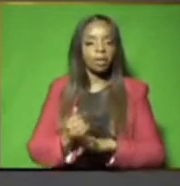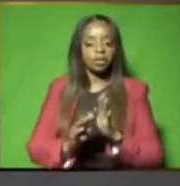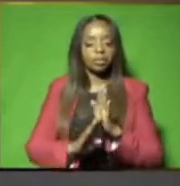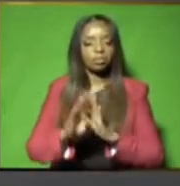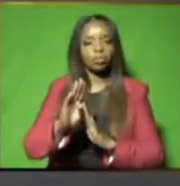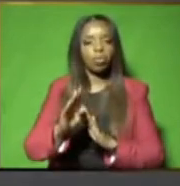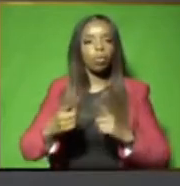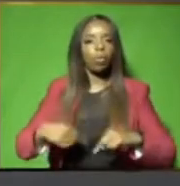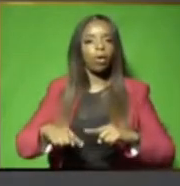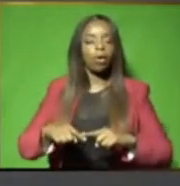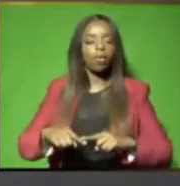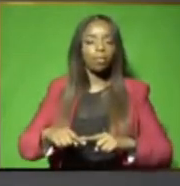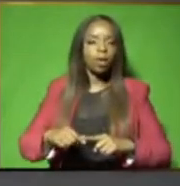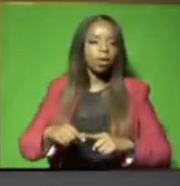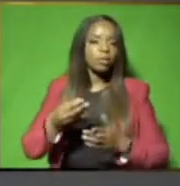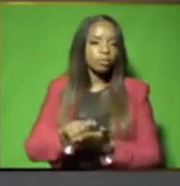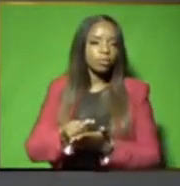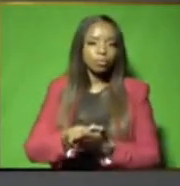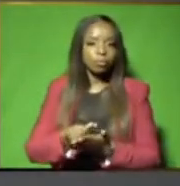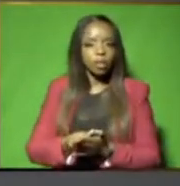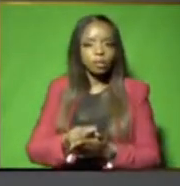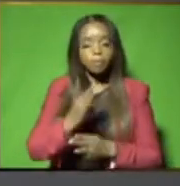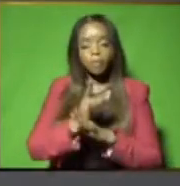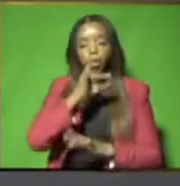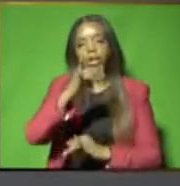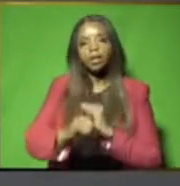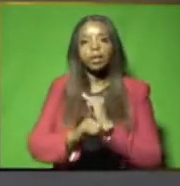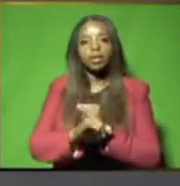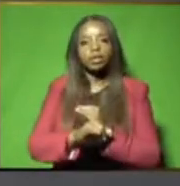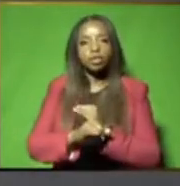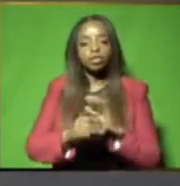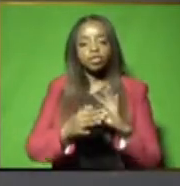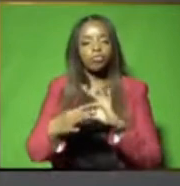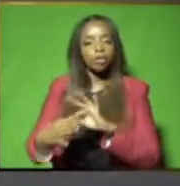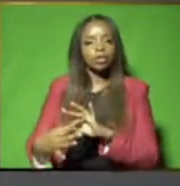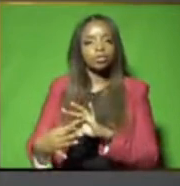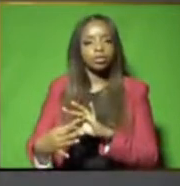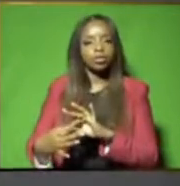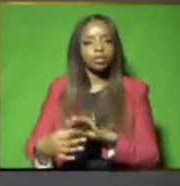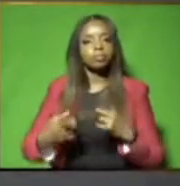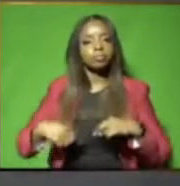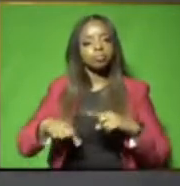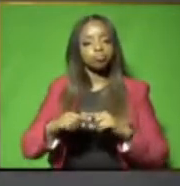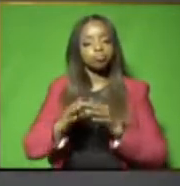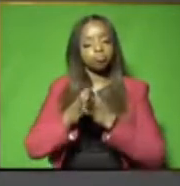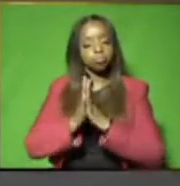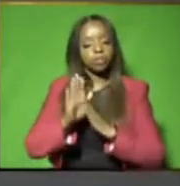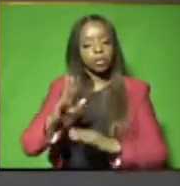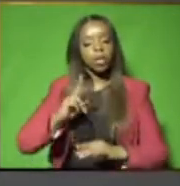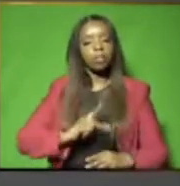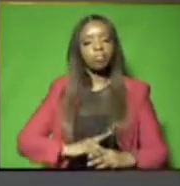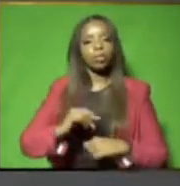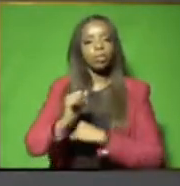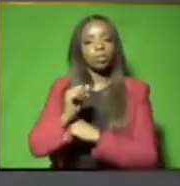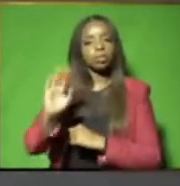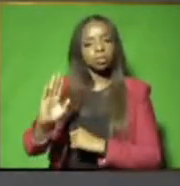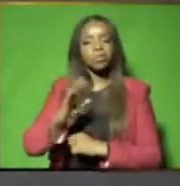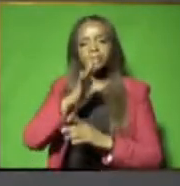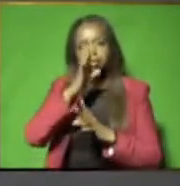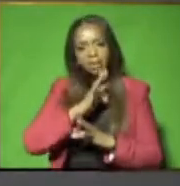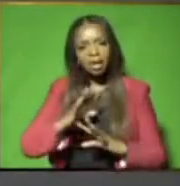economy. On the international relations front, the ACDP calls on the Presidency not to be silent